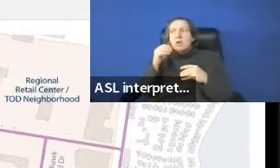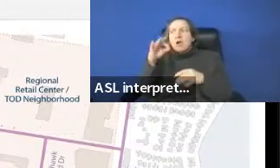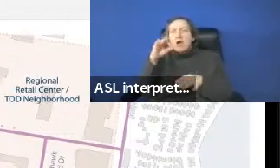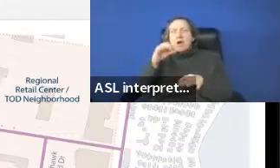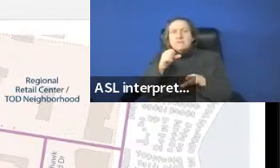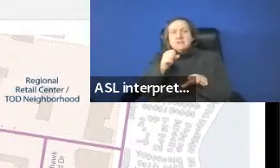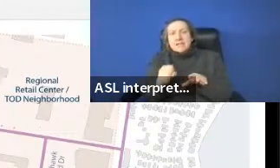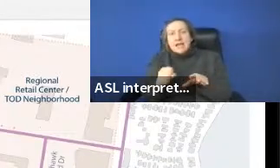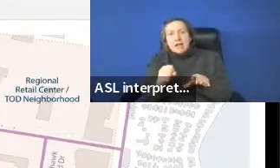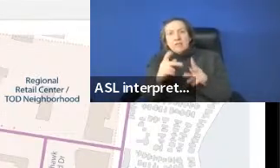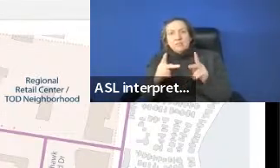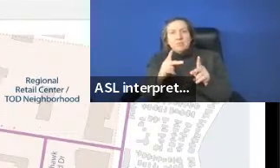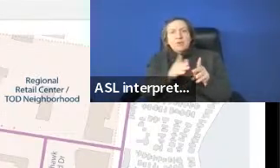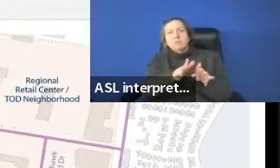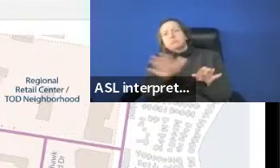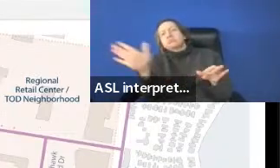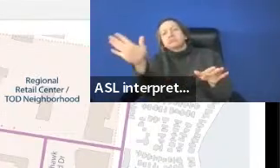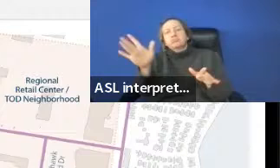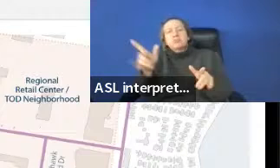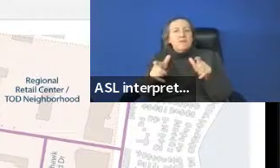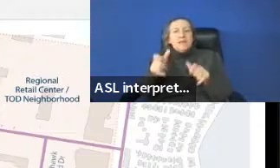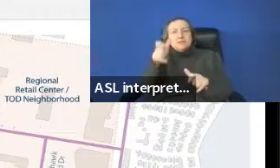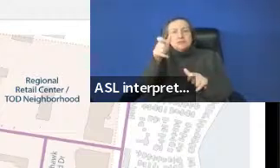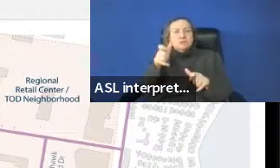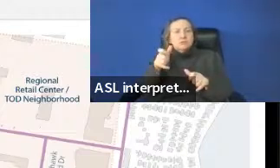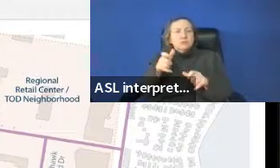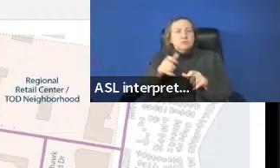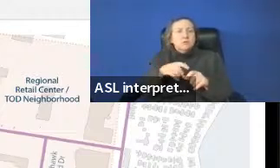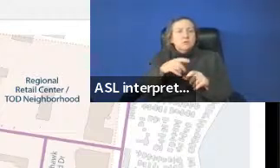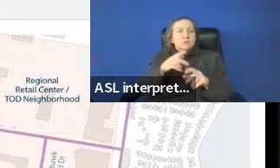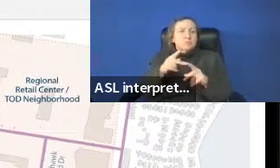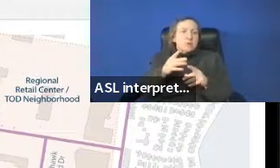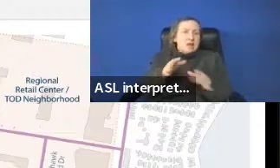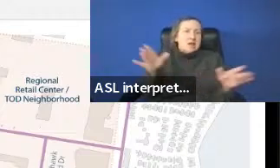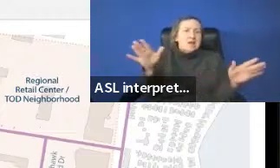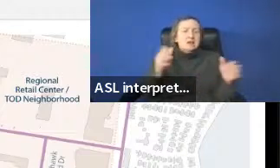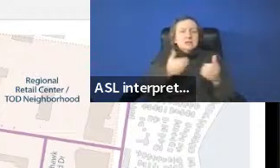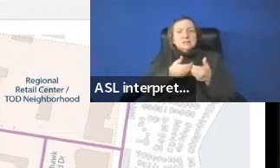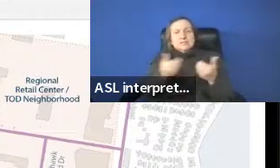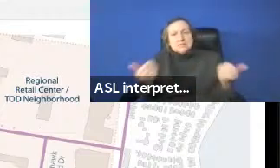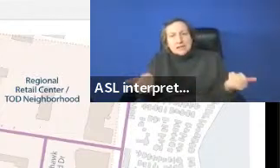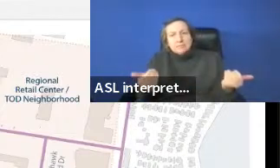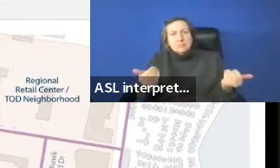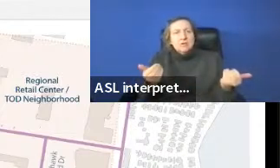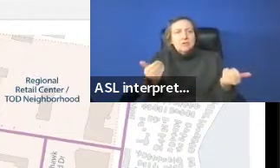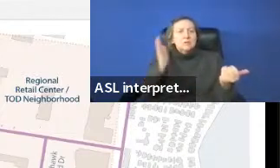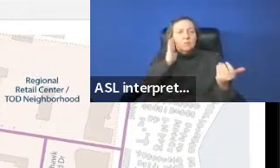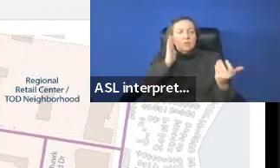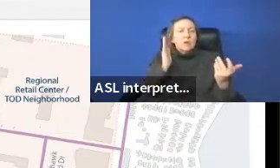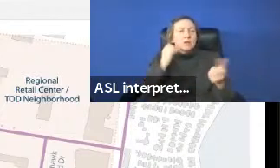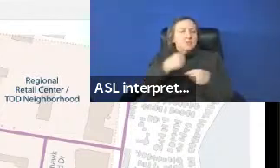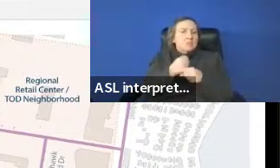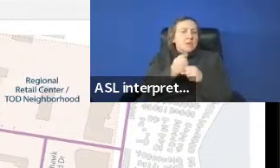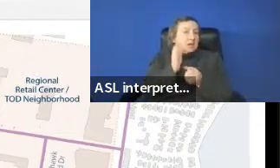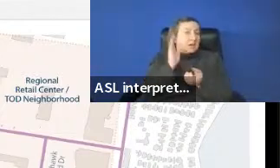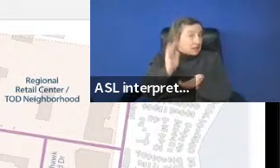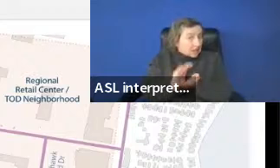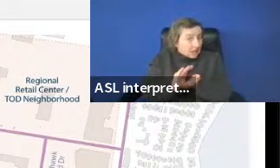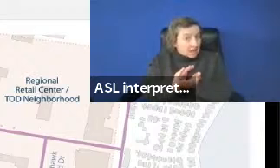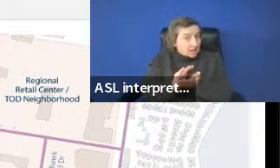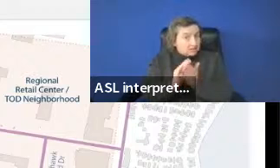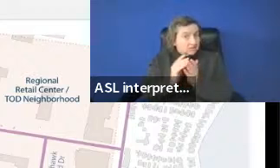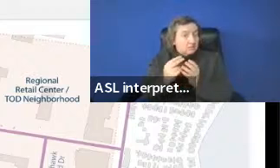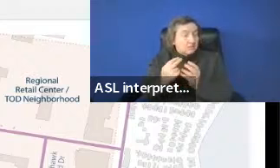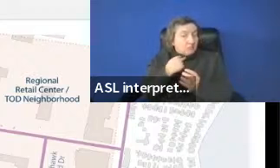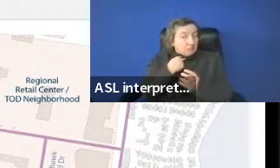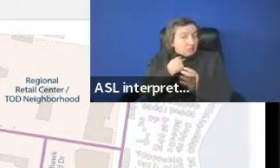away very quickly. You get off on the north, those people scoot away, and kind of separating them actually causes less